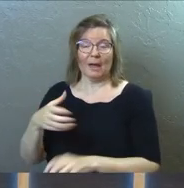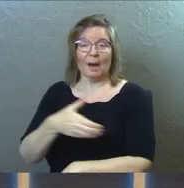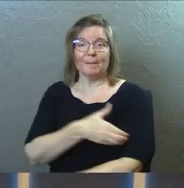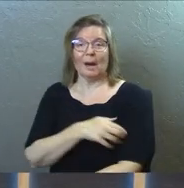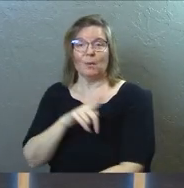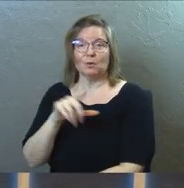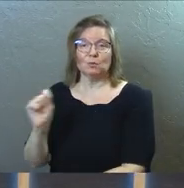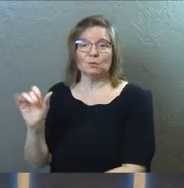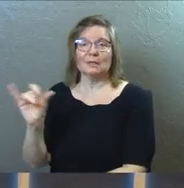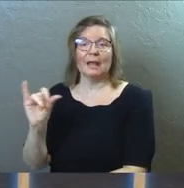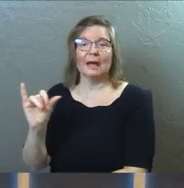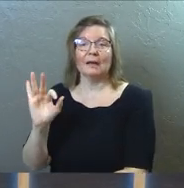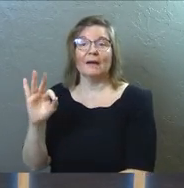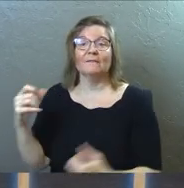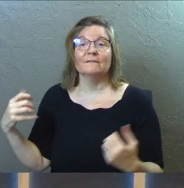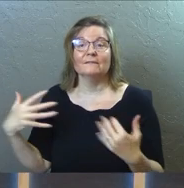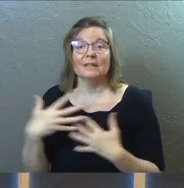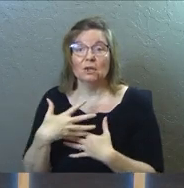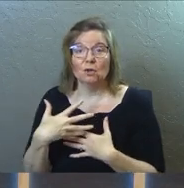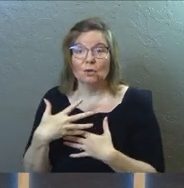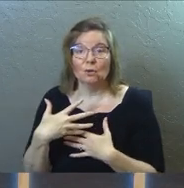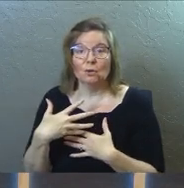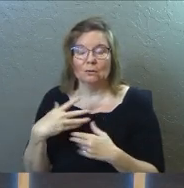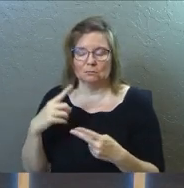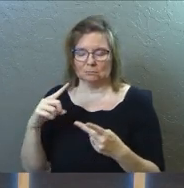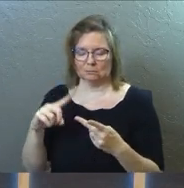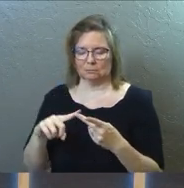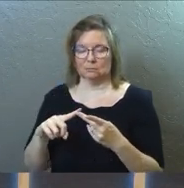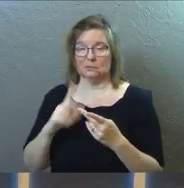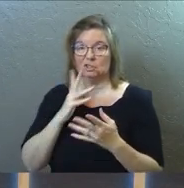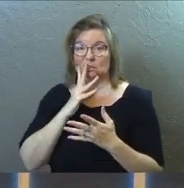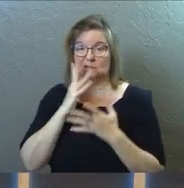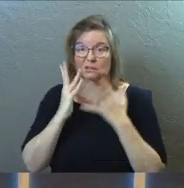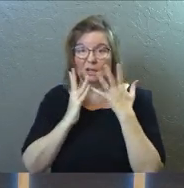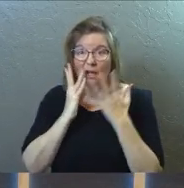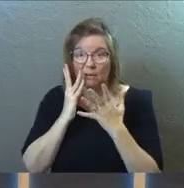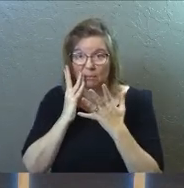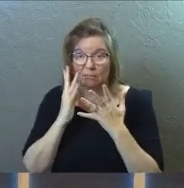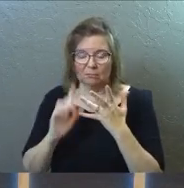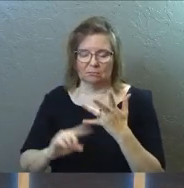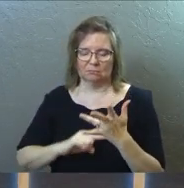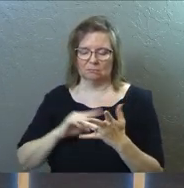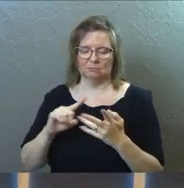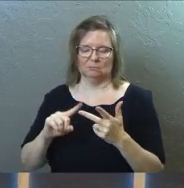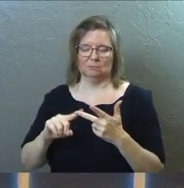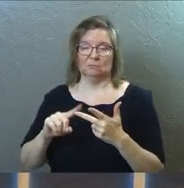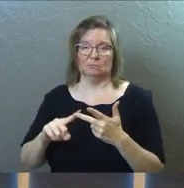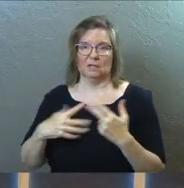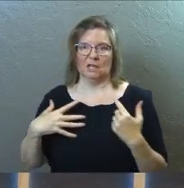fear and shame and anger.